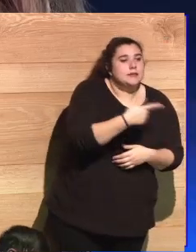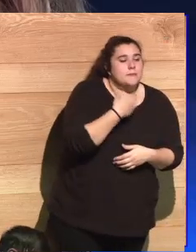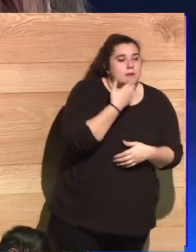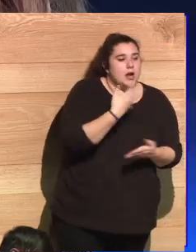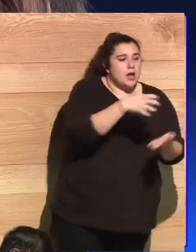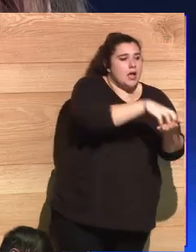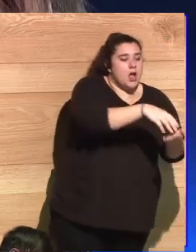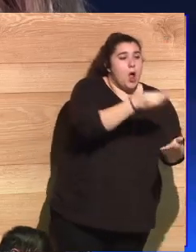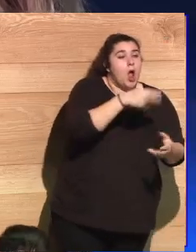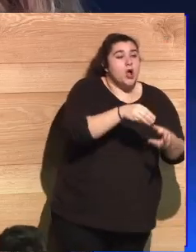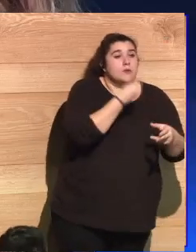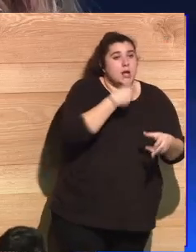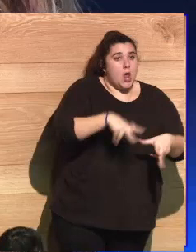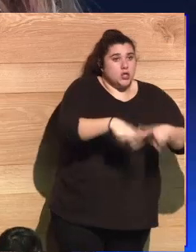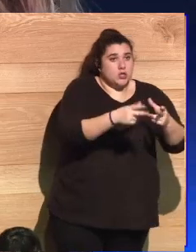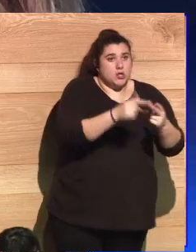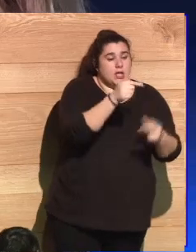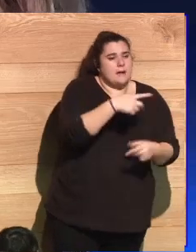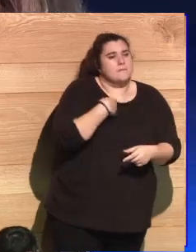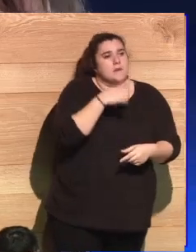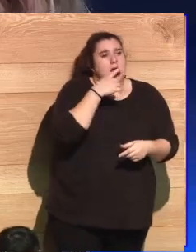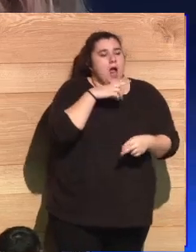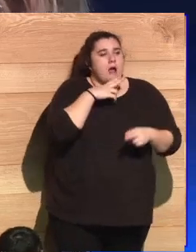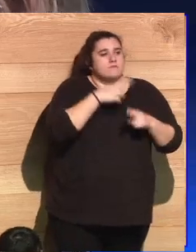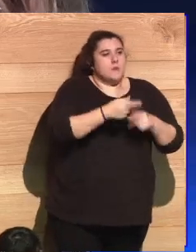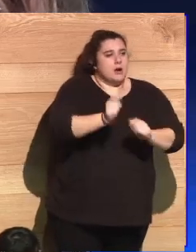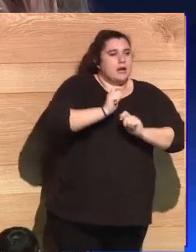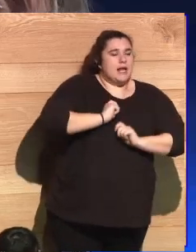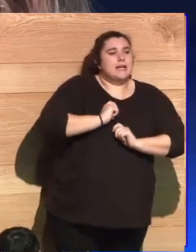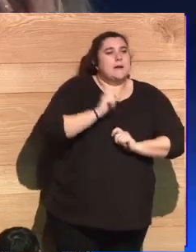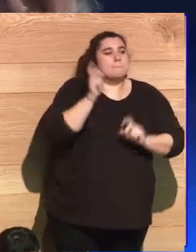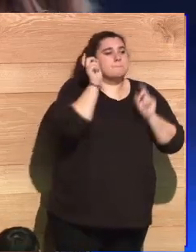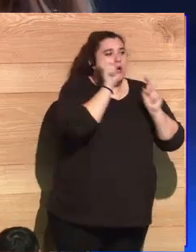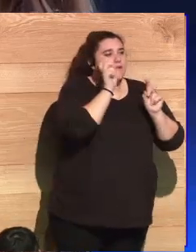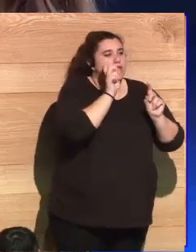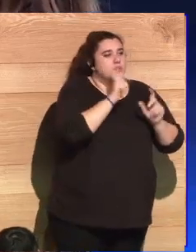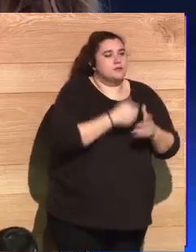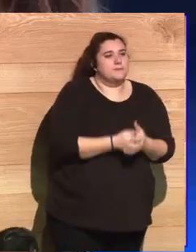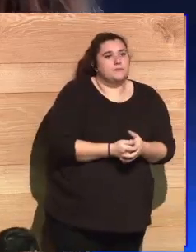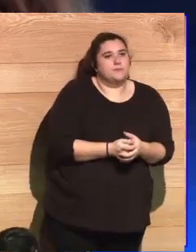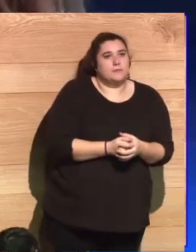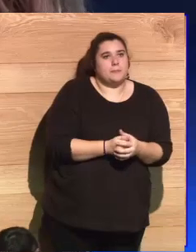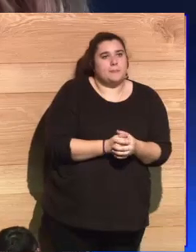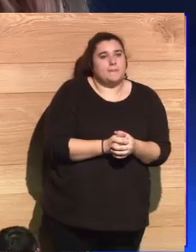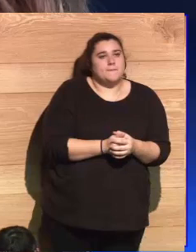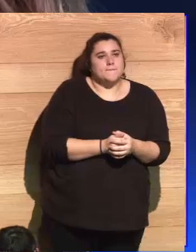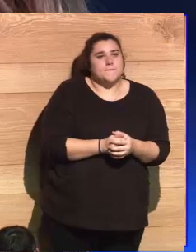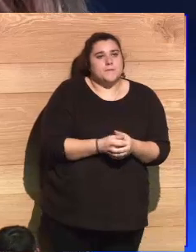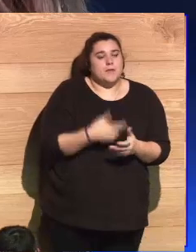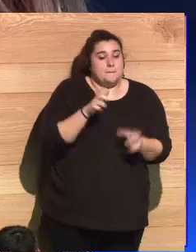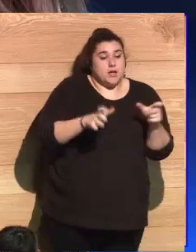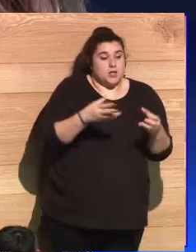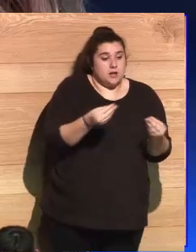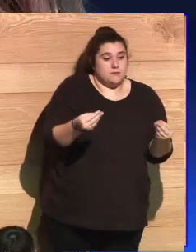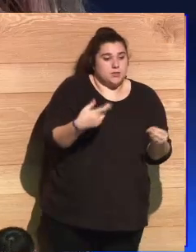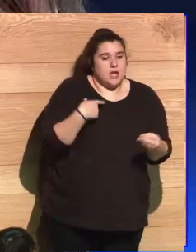me the professor, and someone would come up and ask me if I could read a letter that somebody sent them that they couldn't read, or or write a